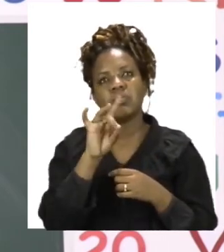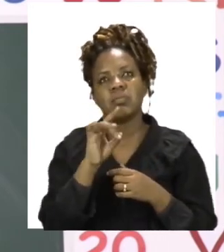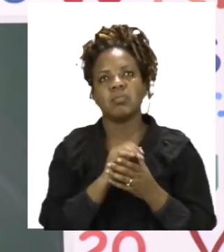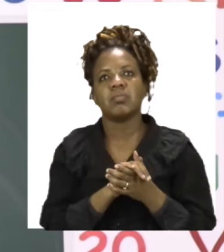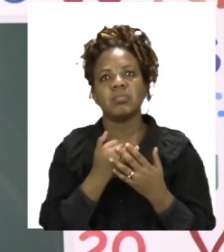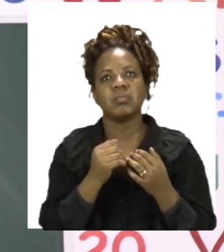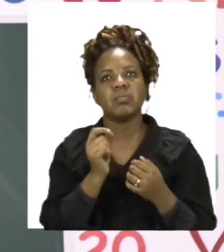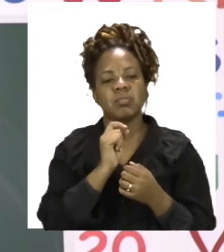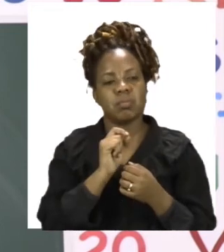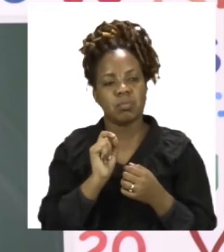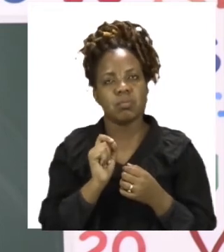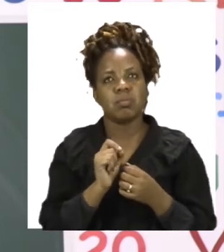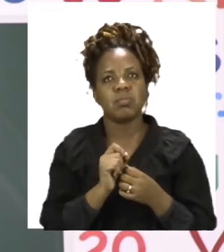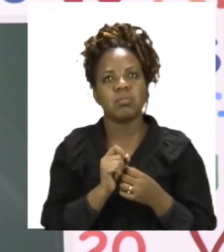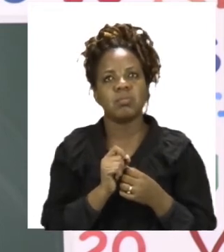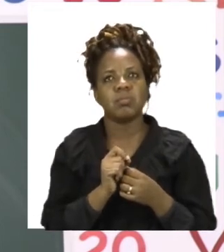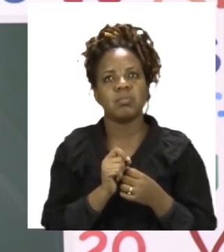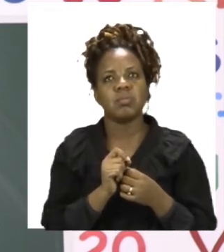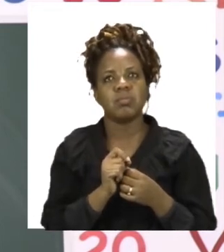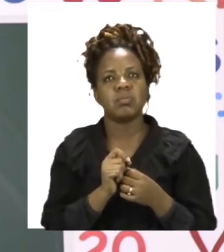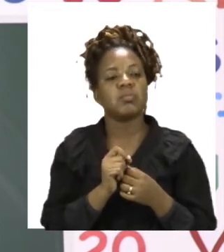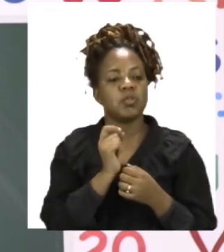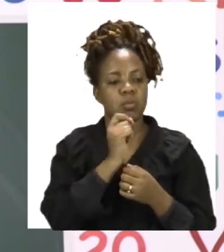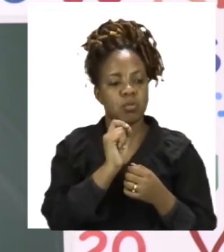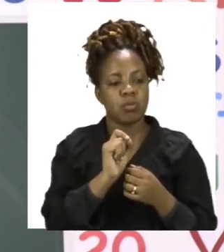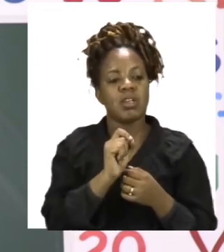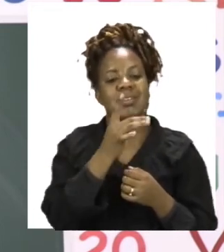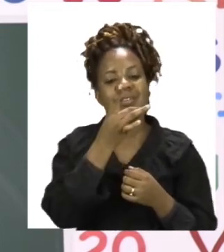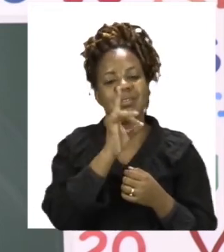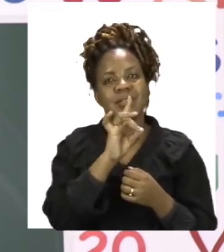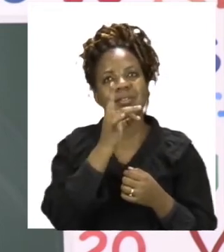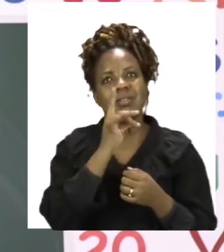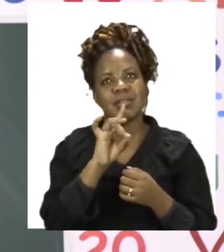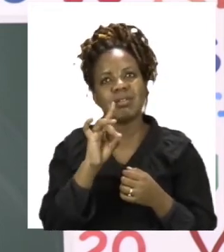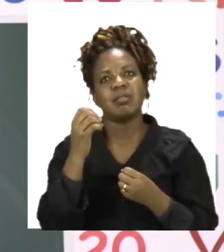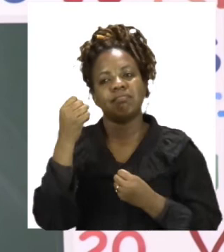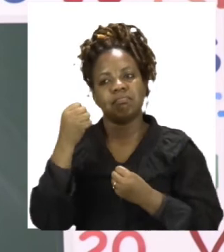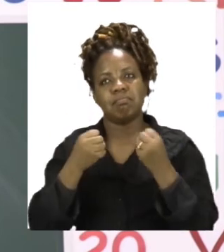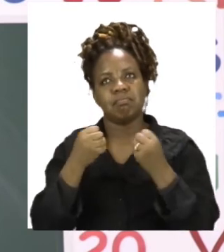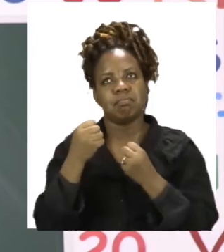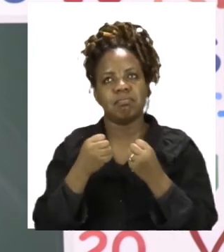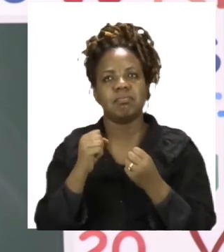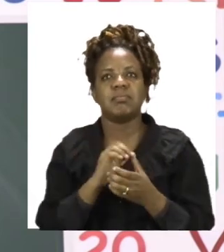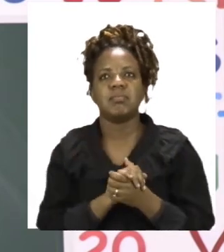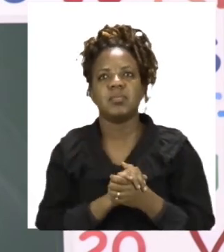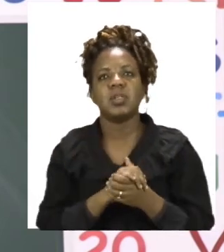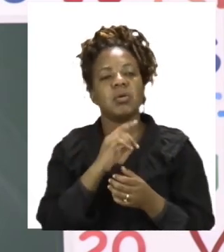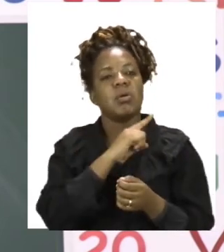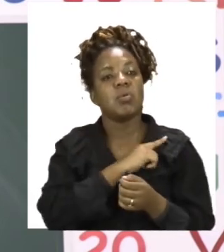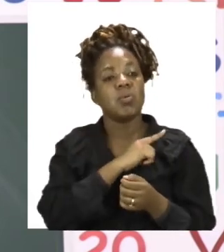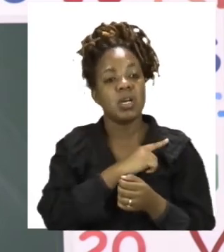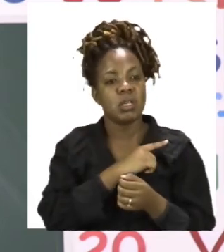write 88 cars. Because remember, that is what she was counting.